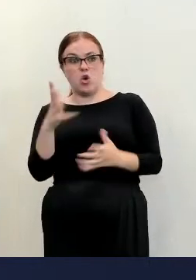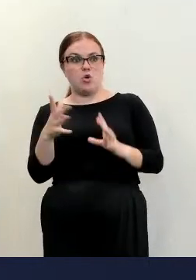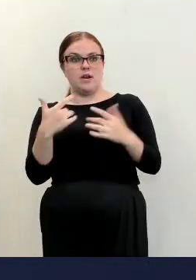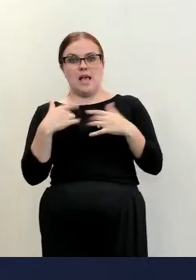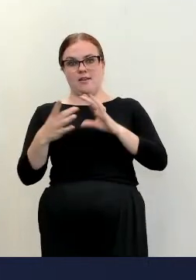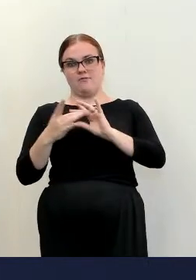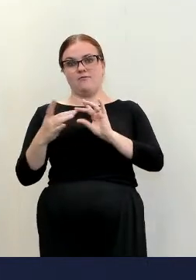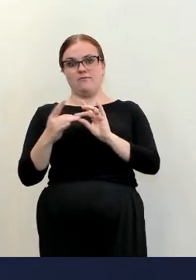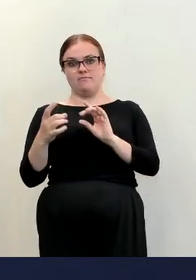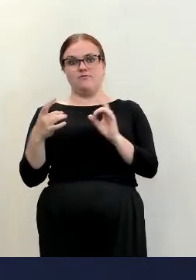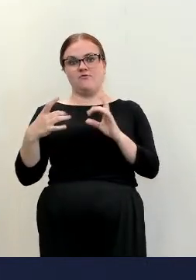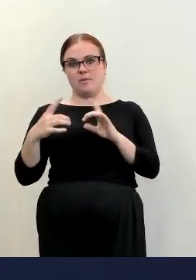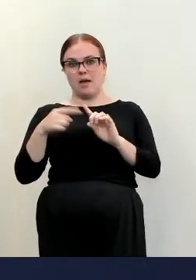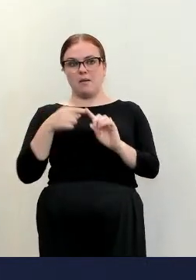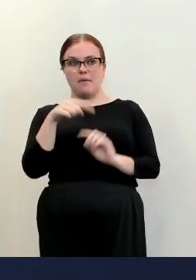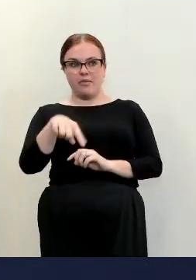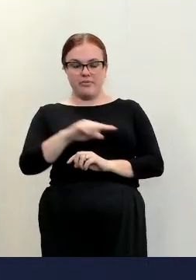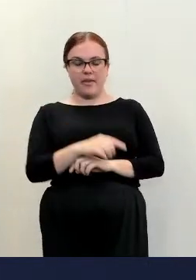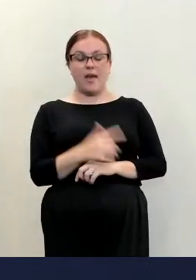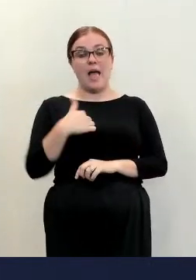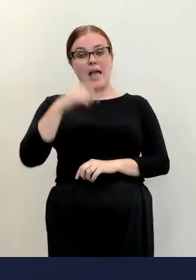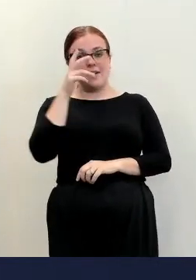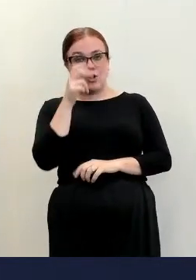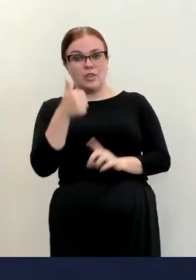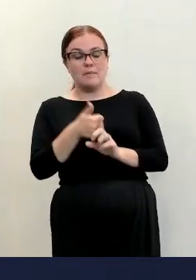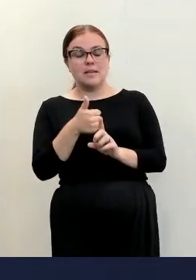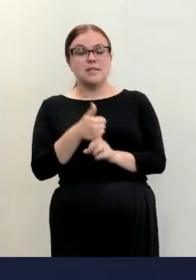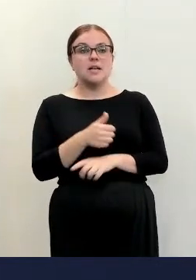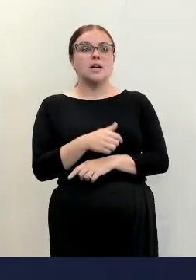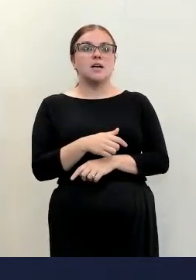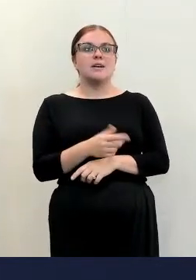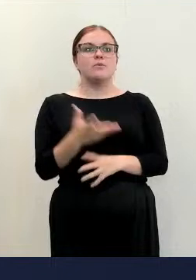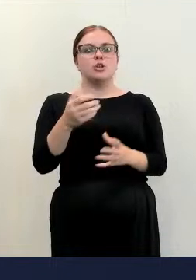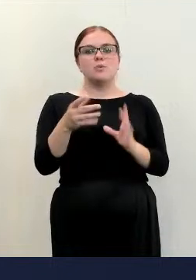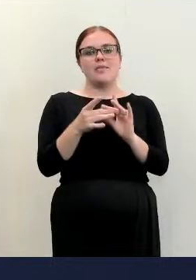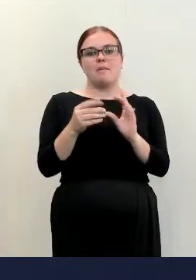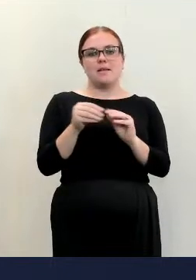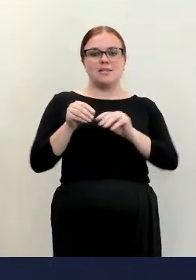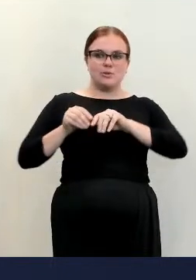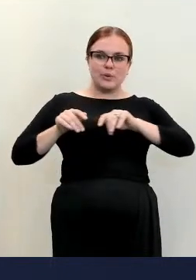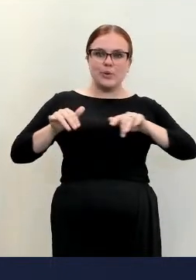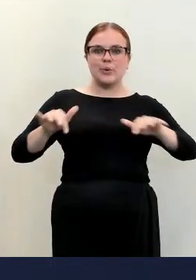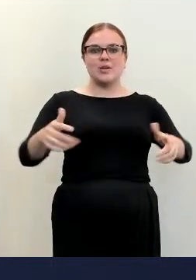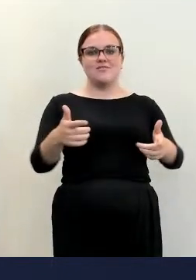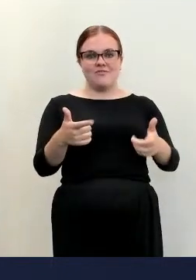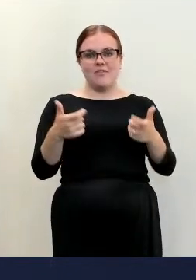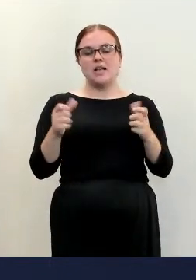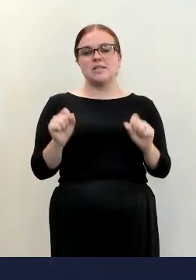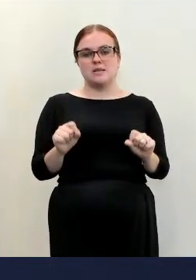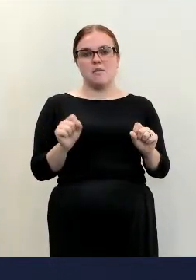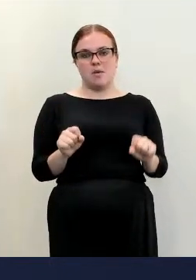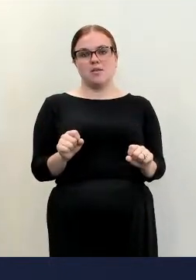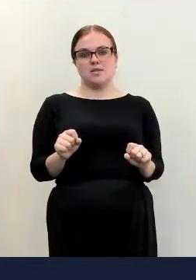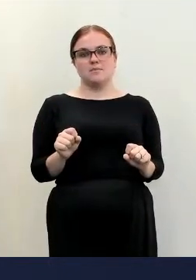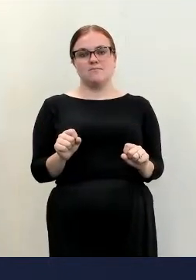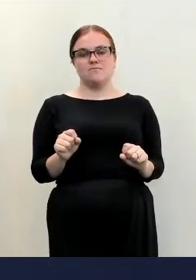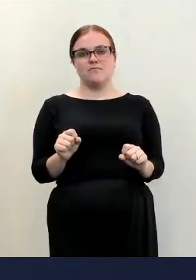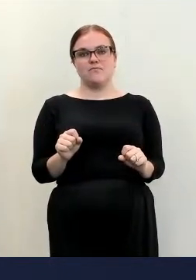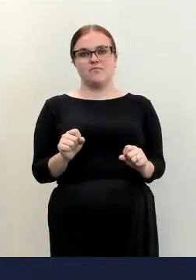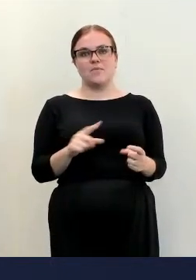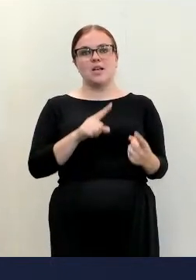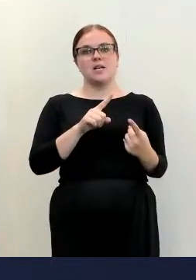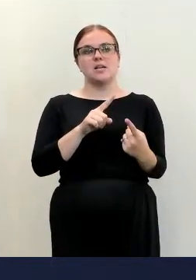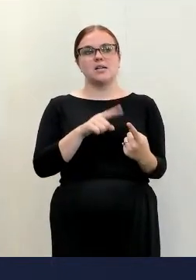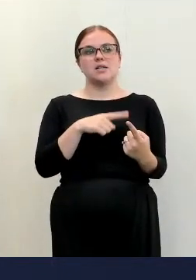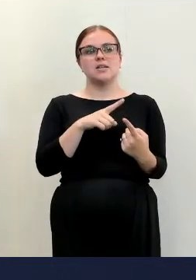people have heard our radio campaigns. I've heard the radio campaigns, and just to get the messaging out very quickly until they were able to